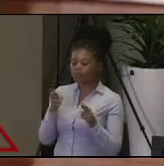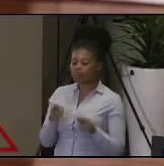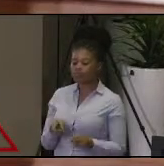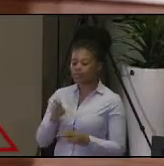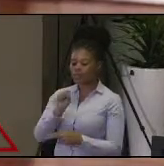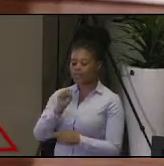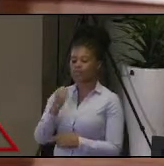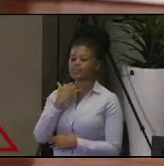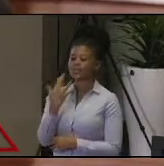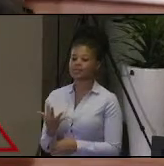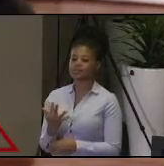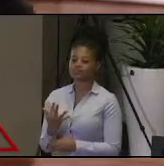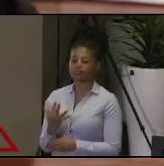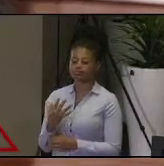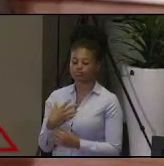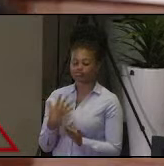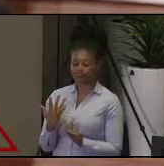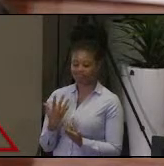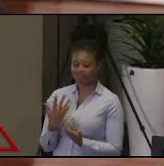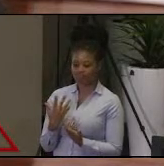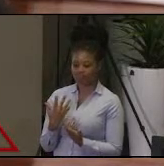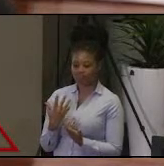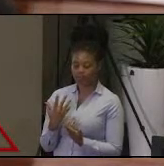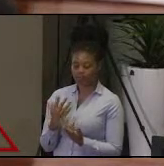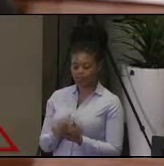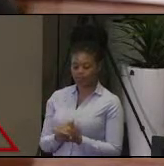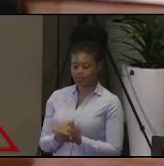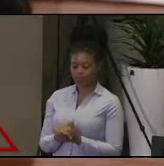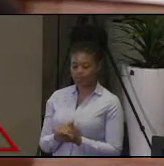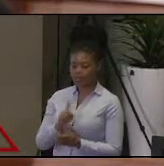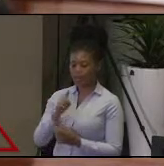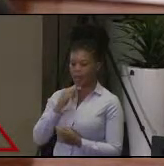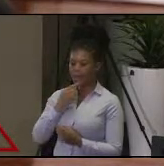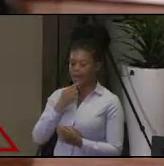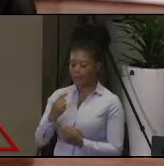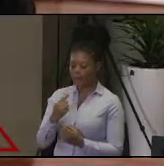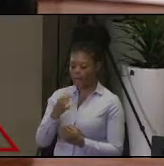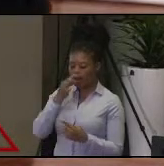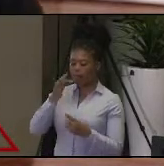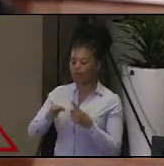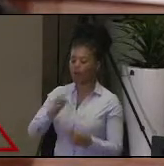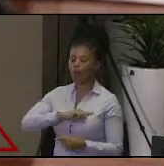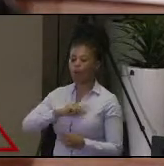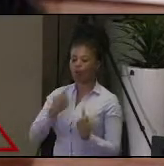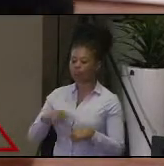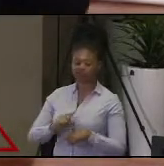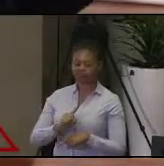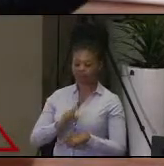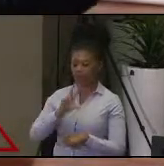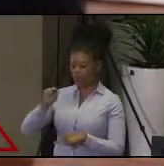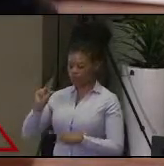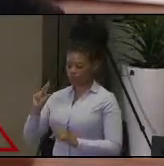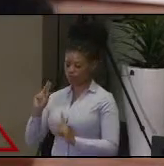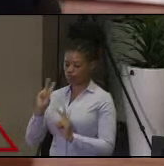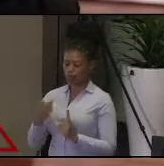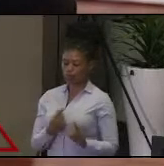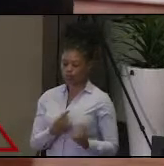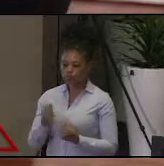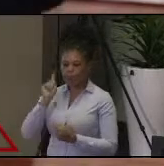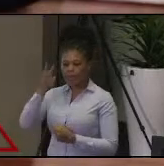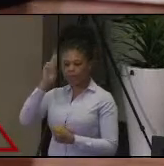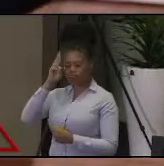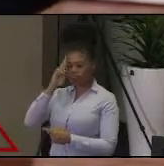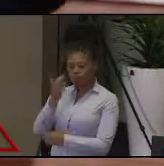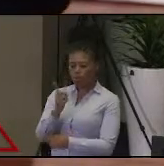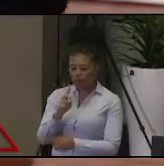Indaba. I'm not taking I'm not making the purpose. Somebody's going to do that, but I just want to remind ourselves about